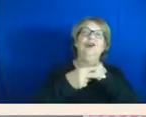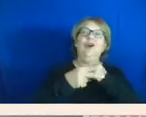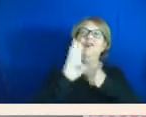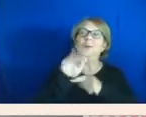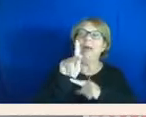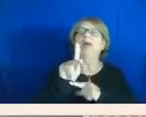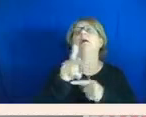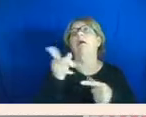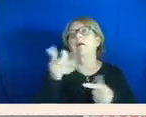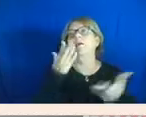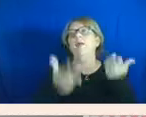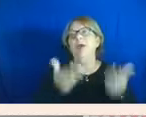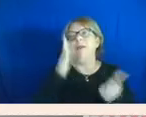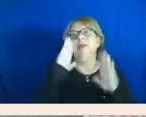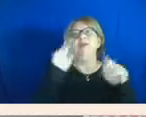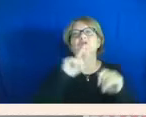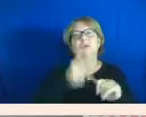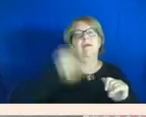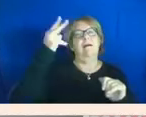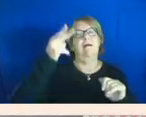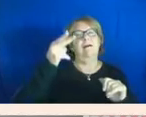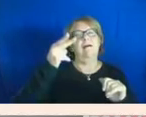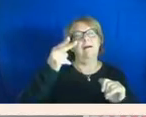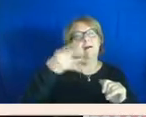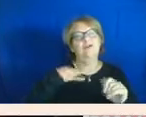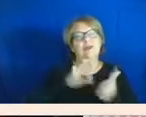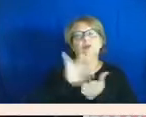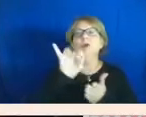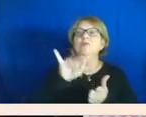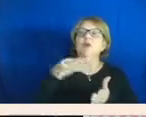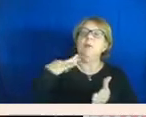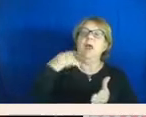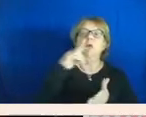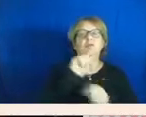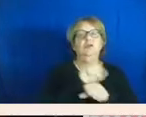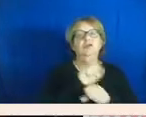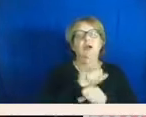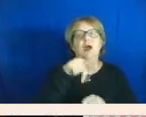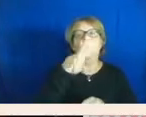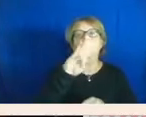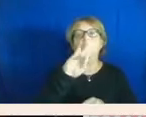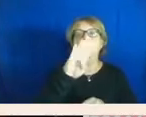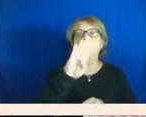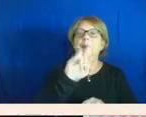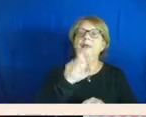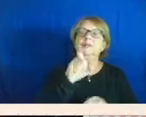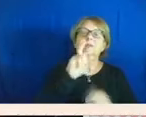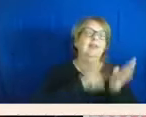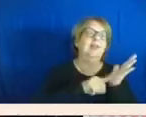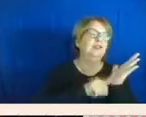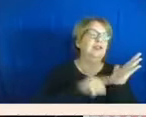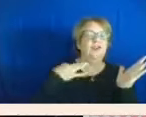a really high credit score. If you're applying for a job at Publix and they check credit scores, they're going to be a little more